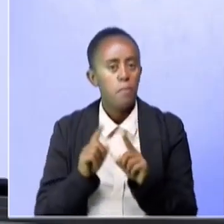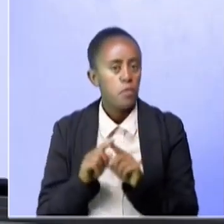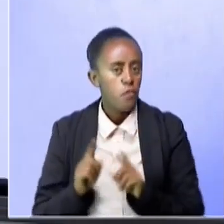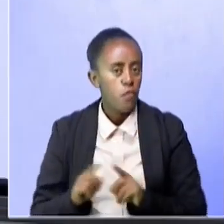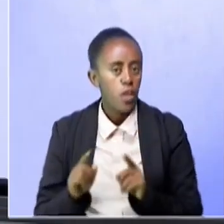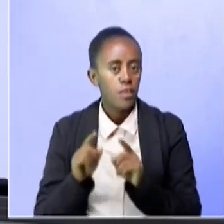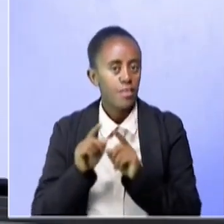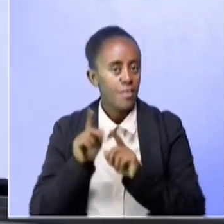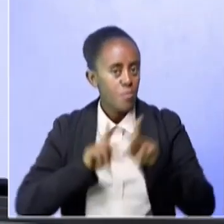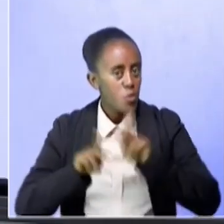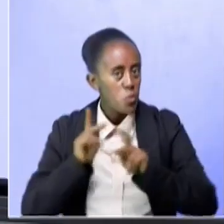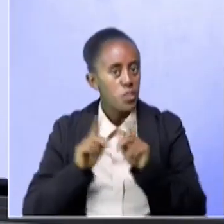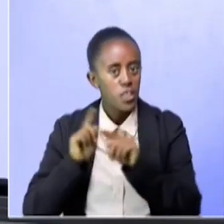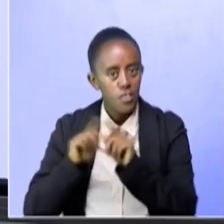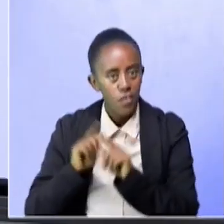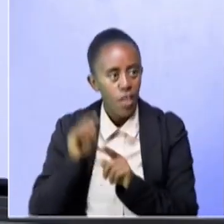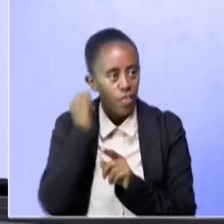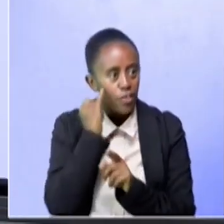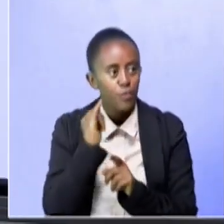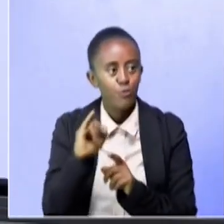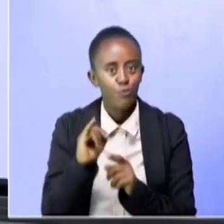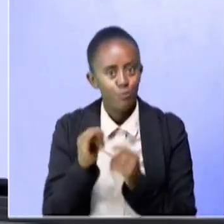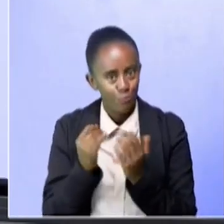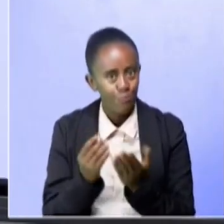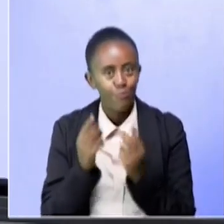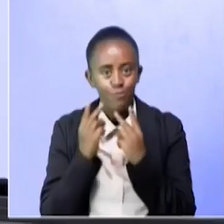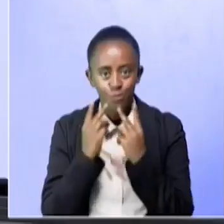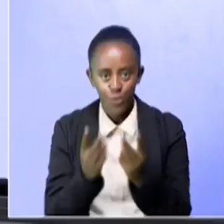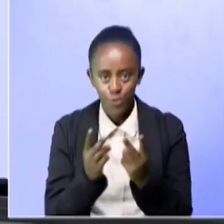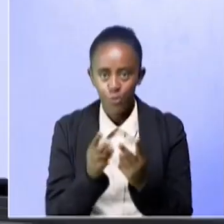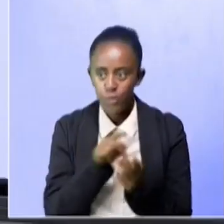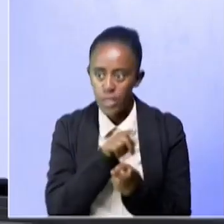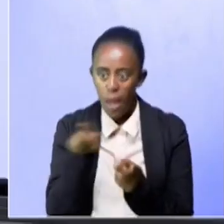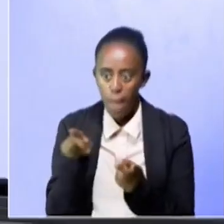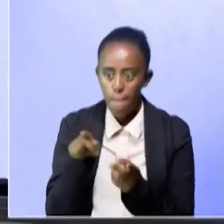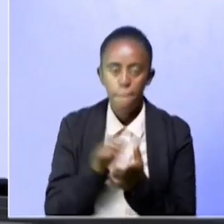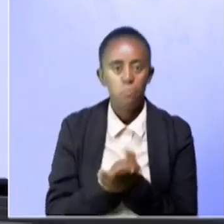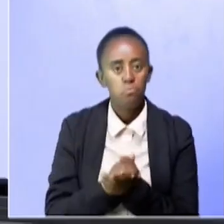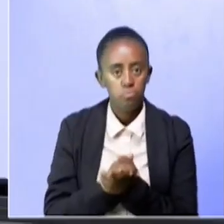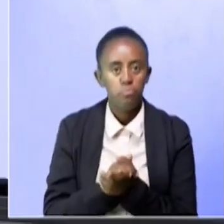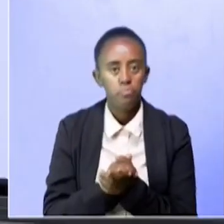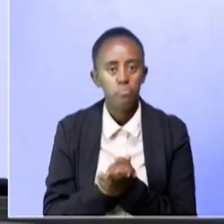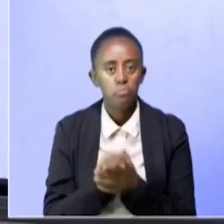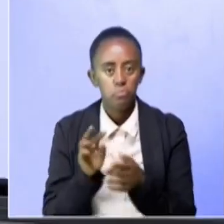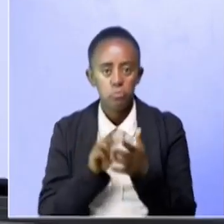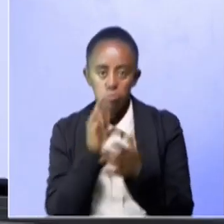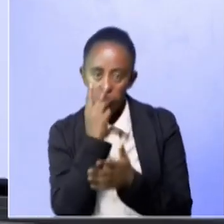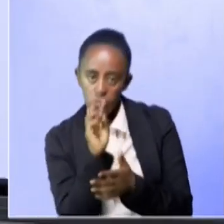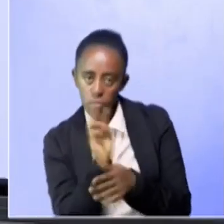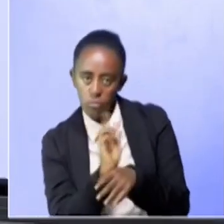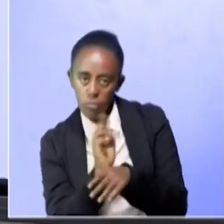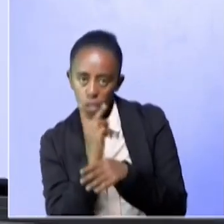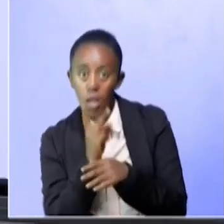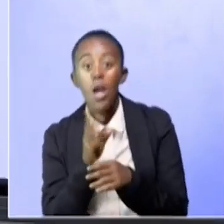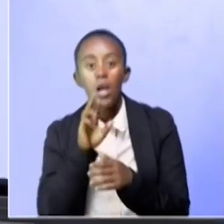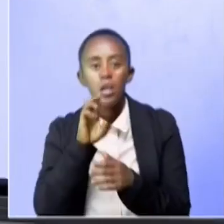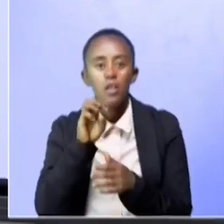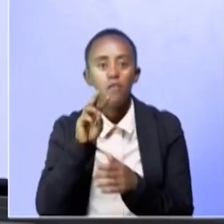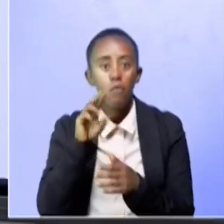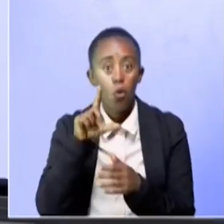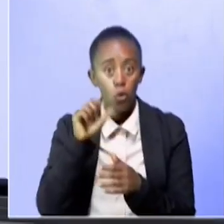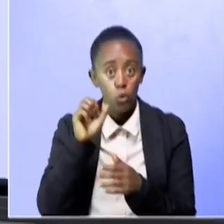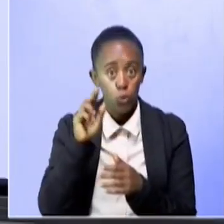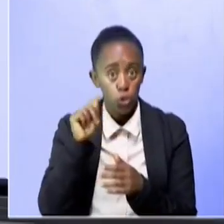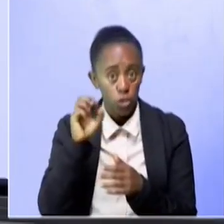regarding different issues. So you listen to them, we learn from them. That is why how it is revolutionary.